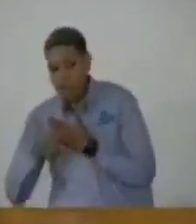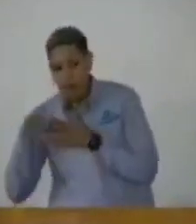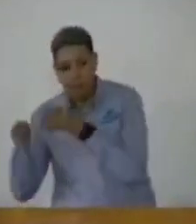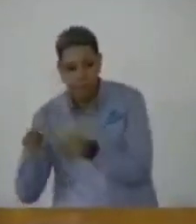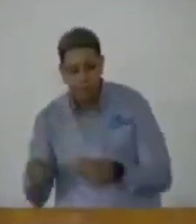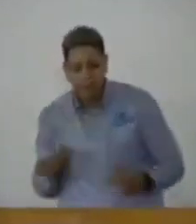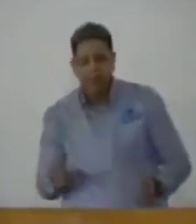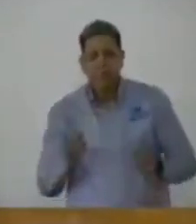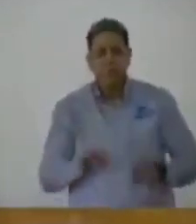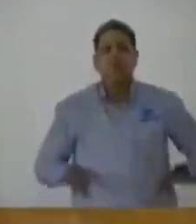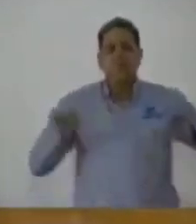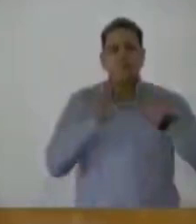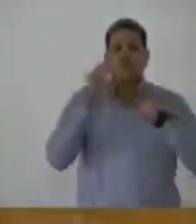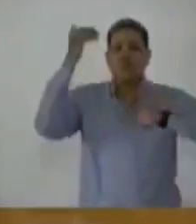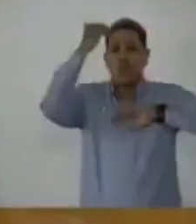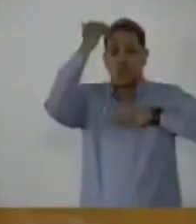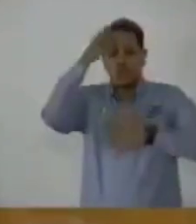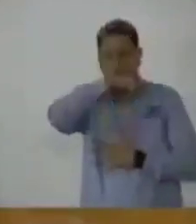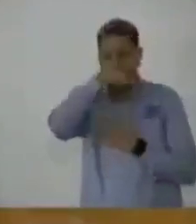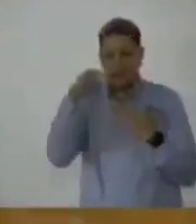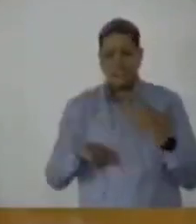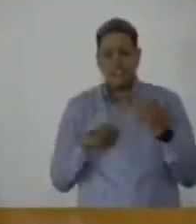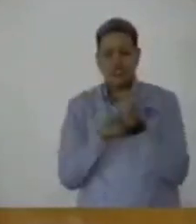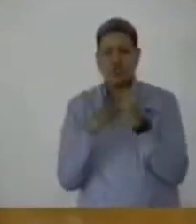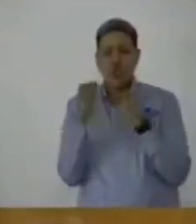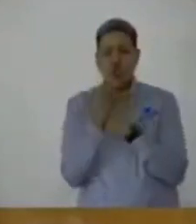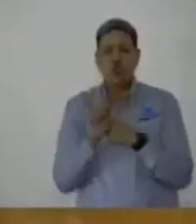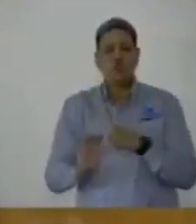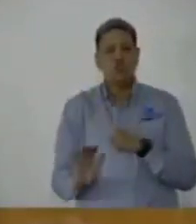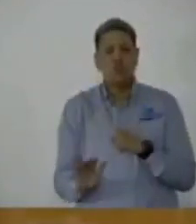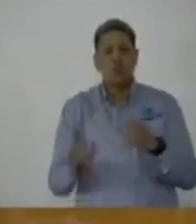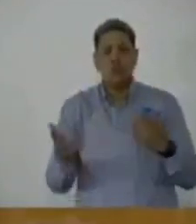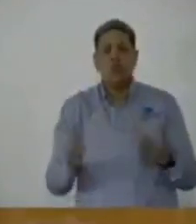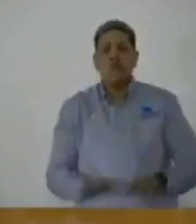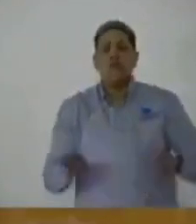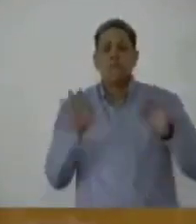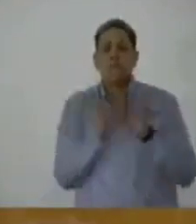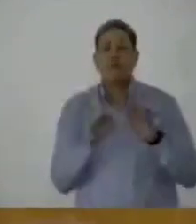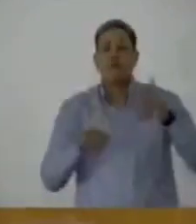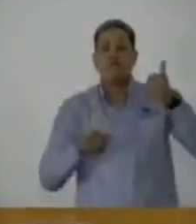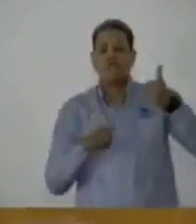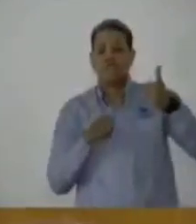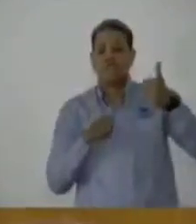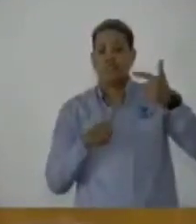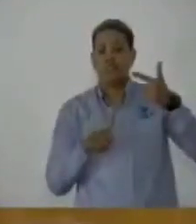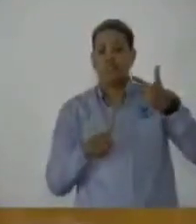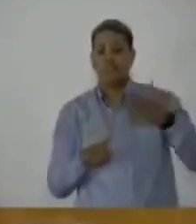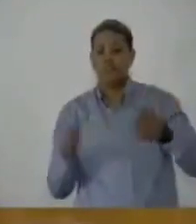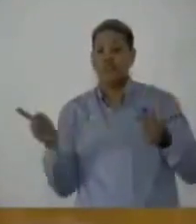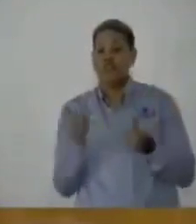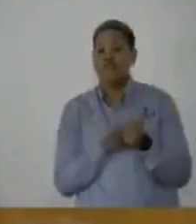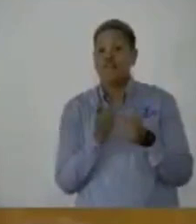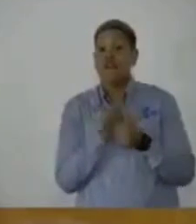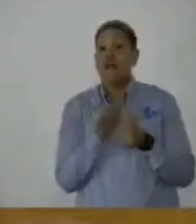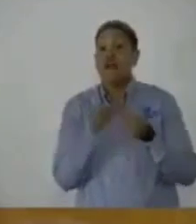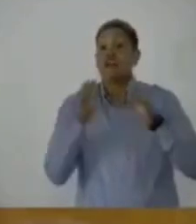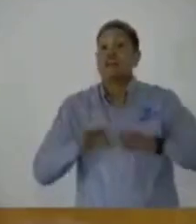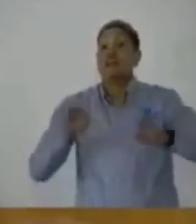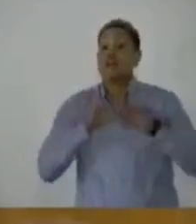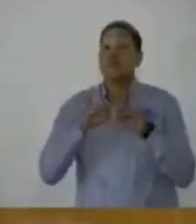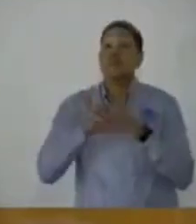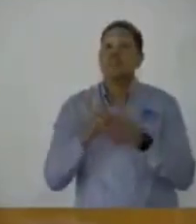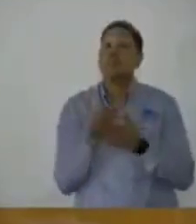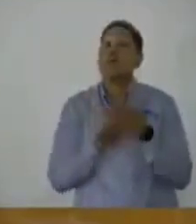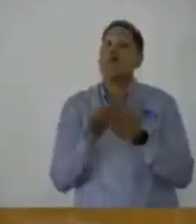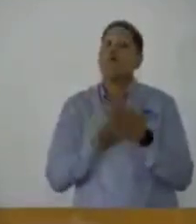to acknowledge this structure of importance, because the first importance within the budget,